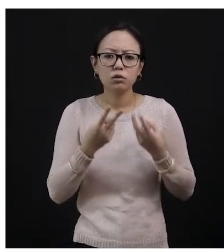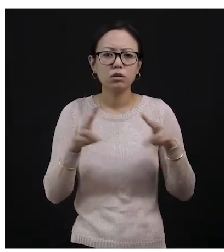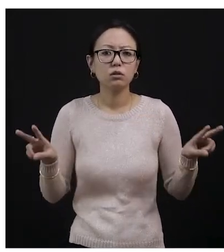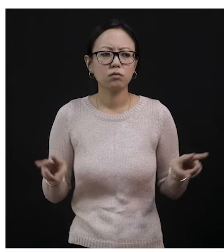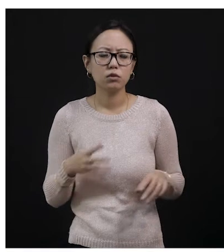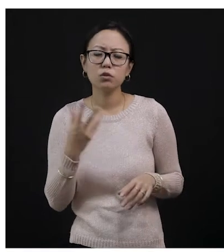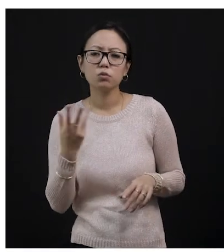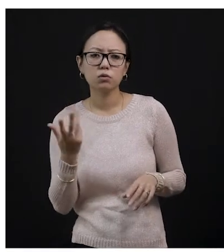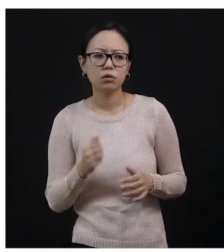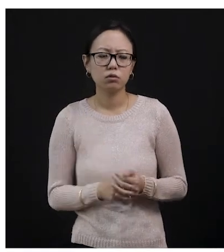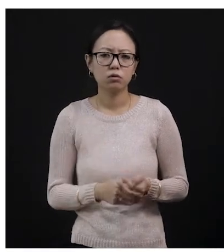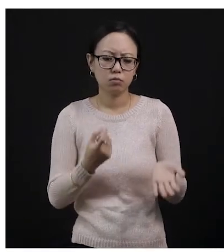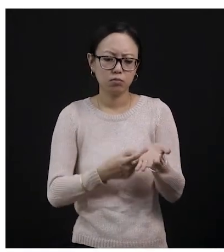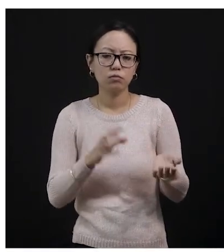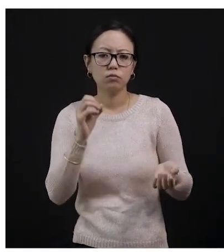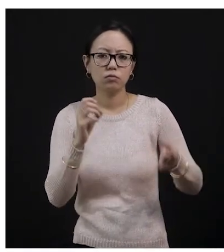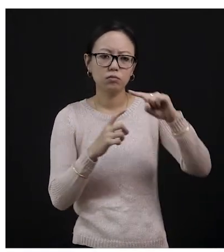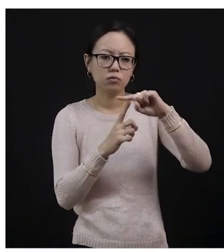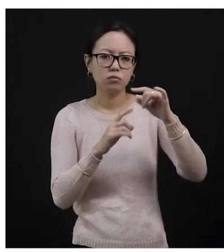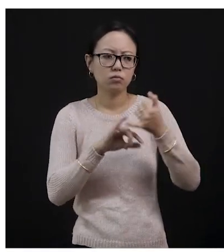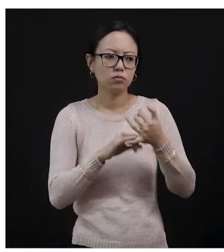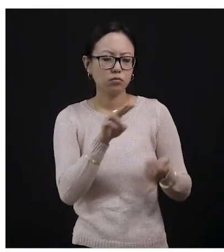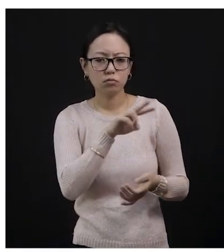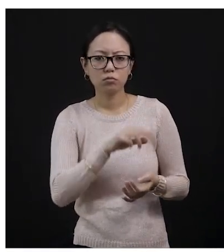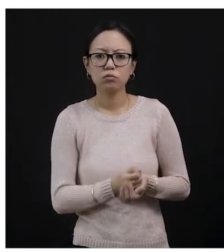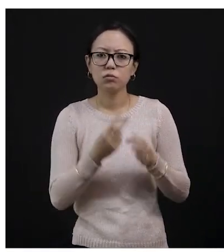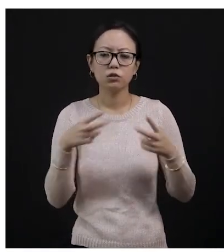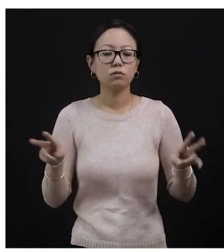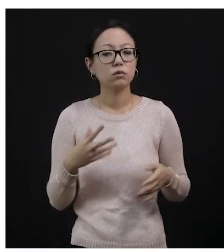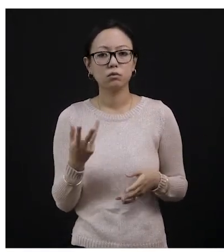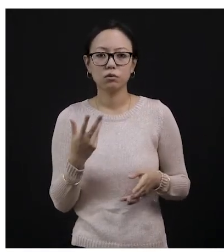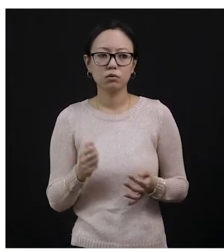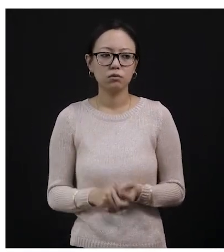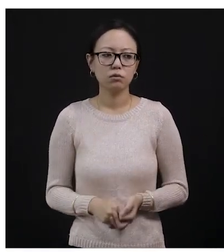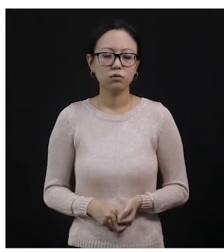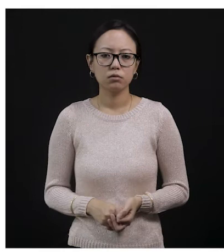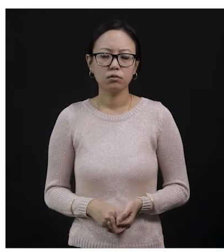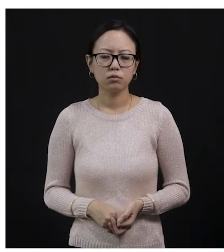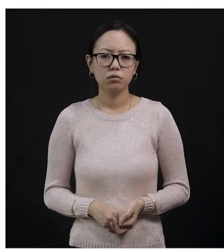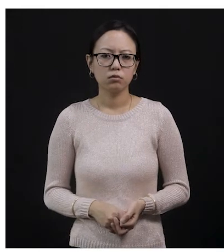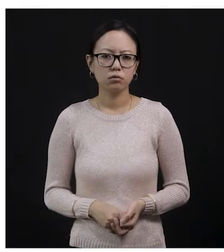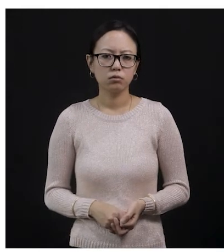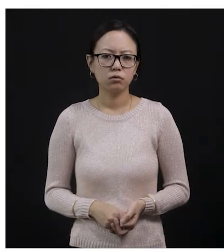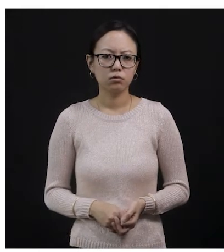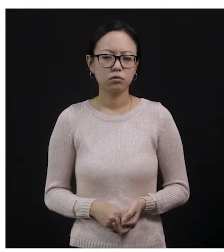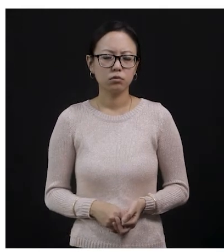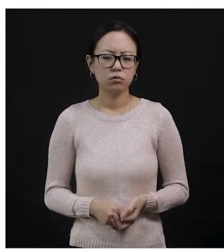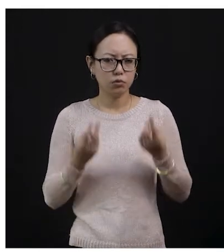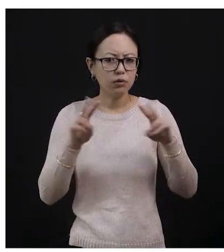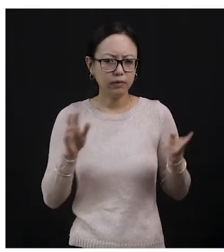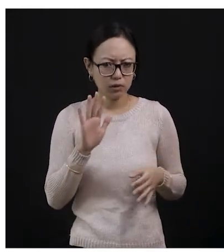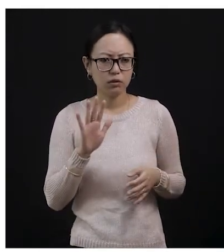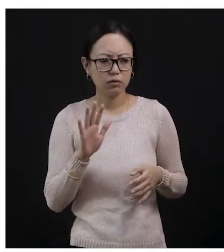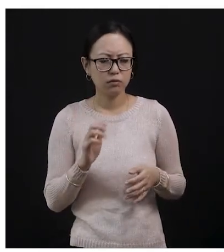below in the ground? Yes? These 2? Any difference? Yes? Can you